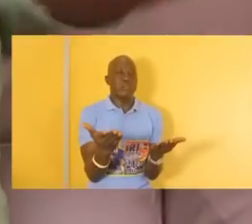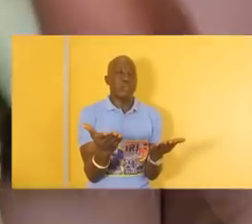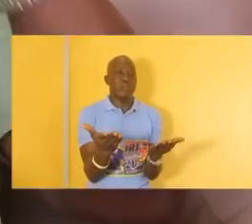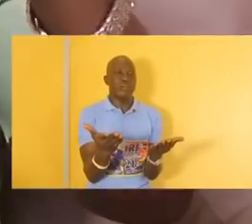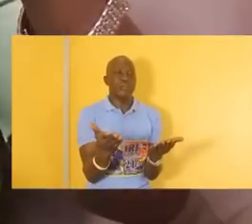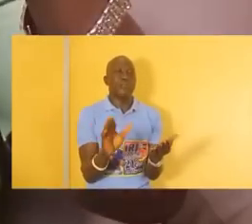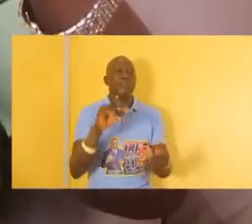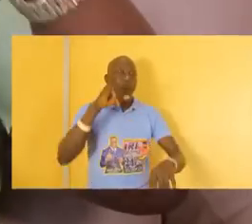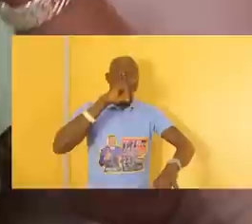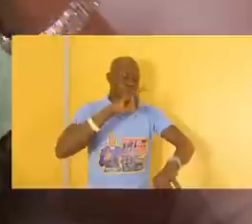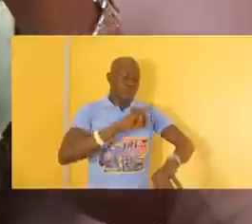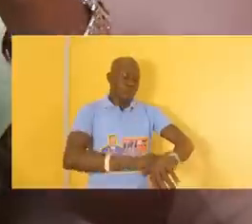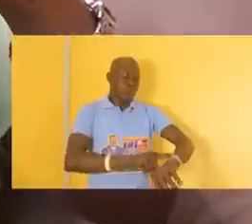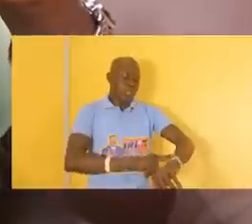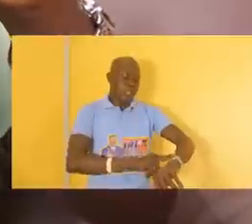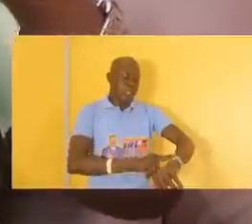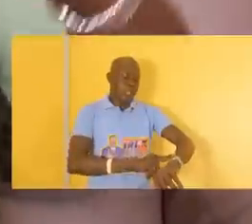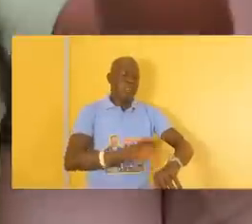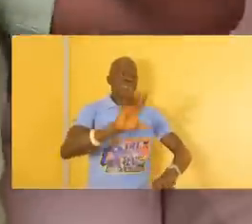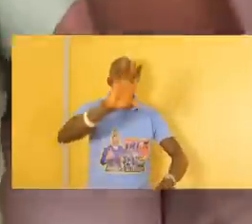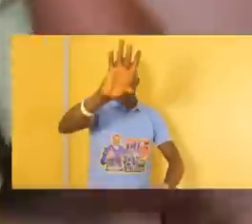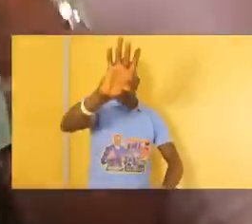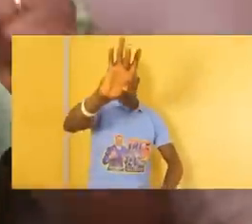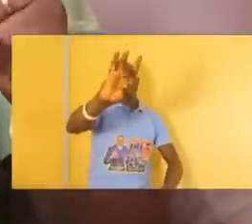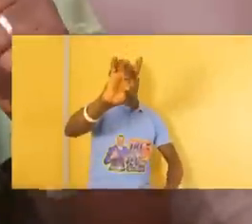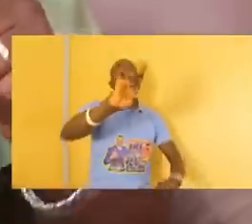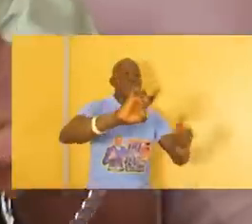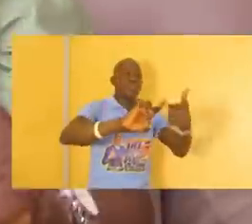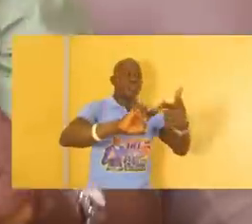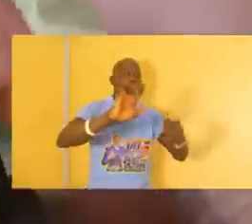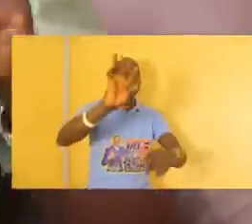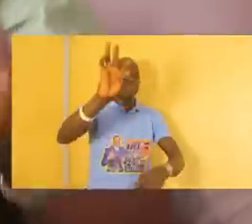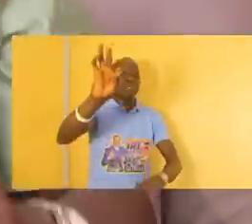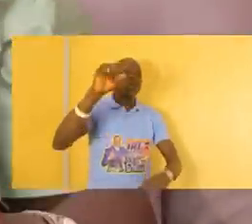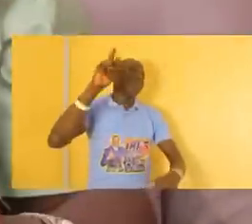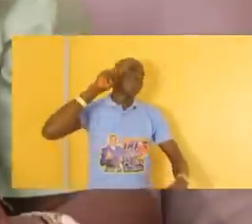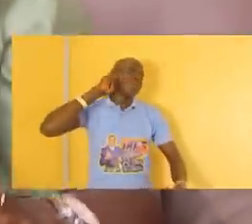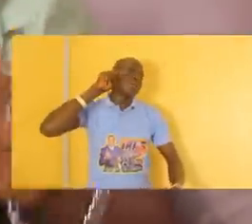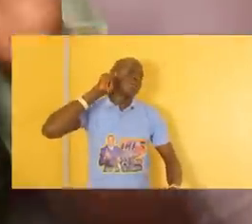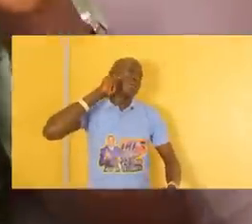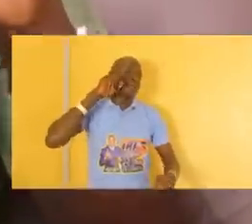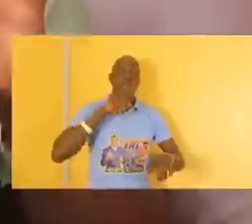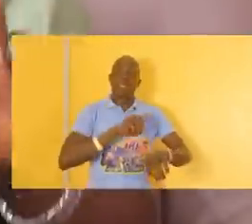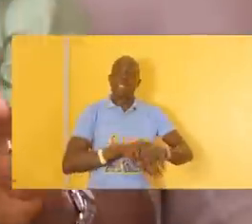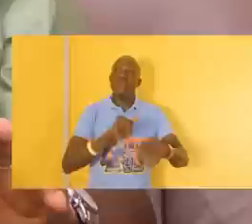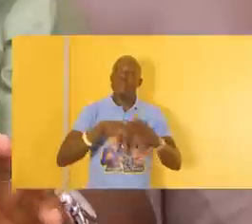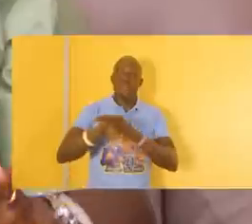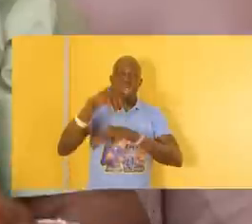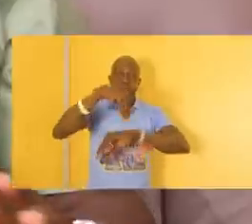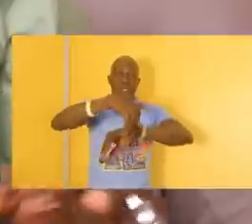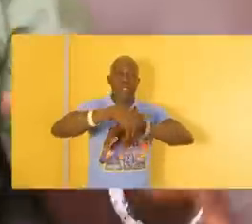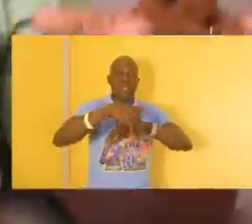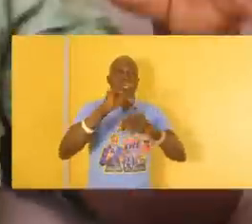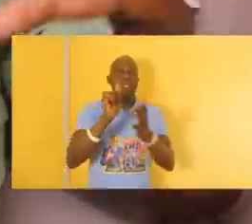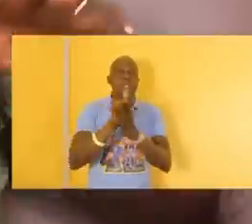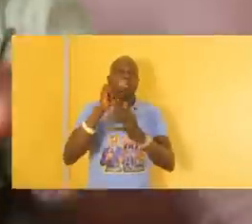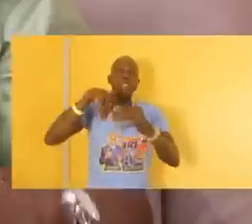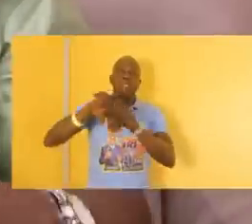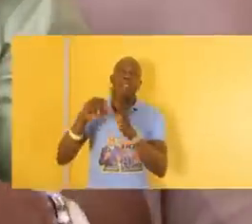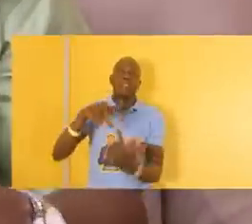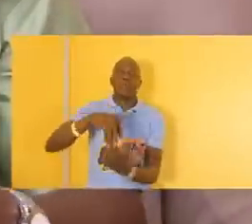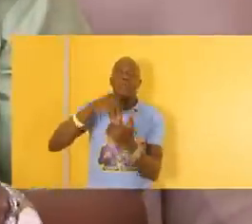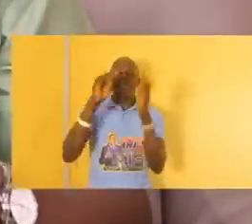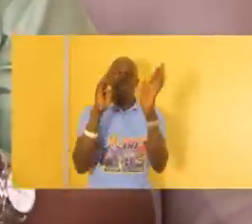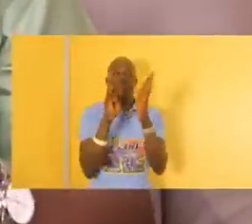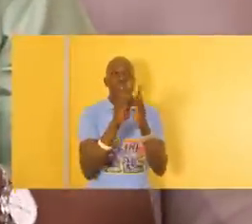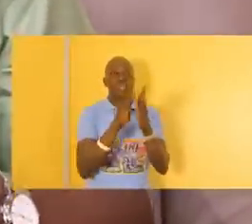rise. I go mess. By 8 p.m. tonight, Nigerian time. In p.m.